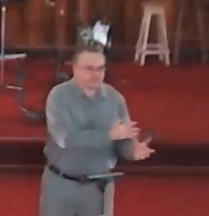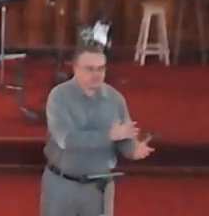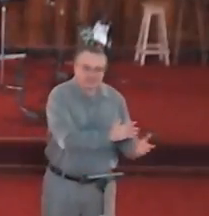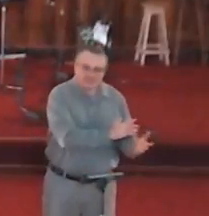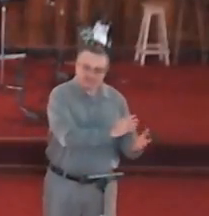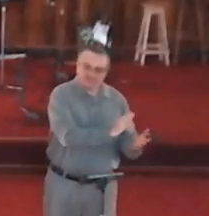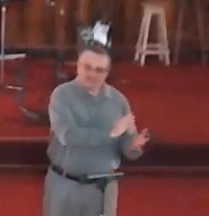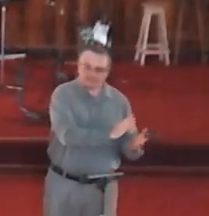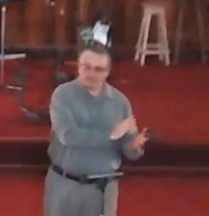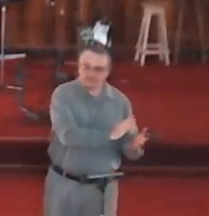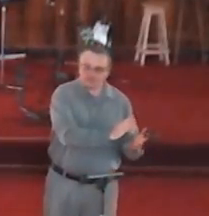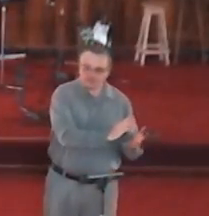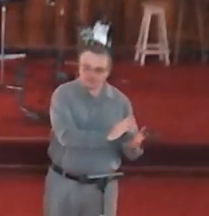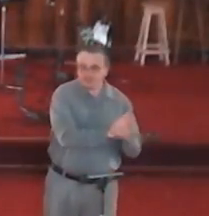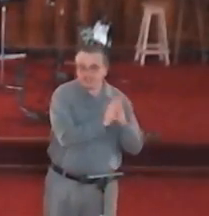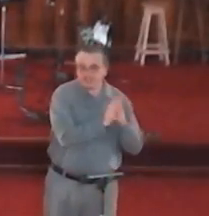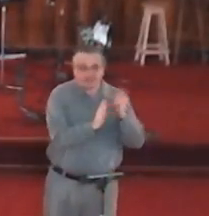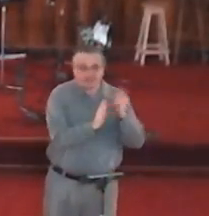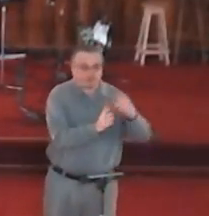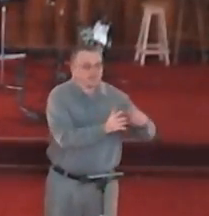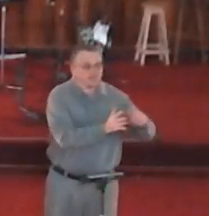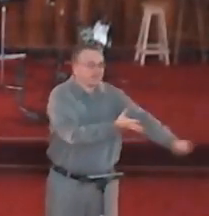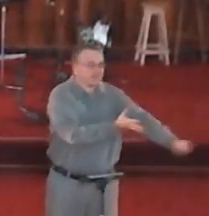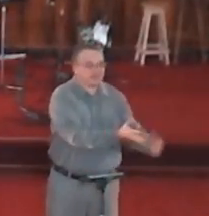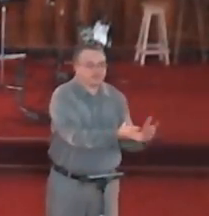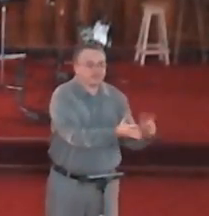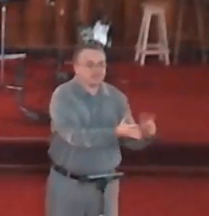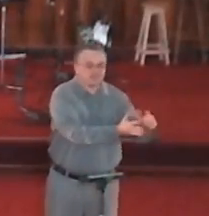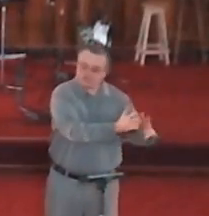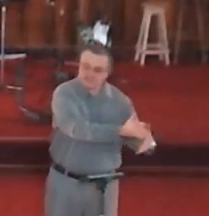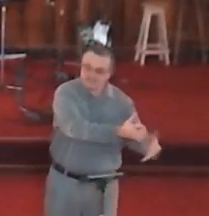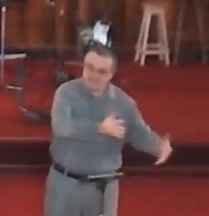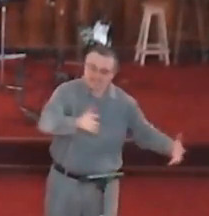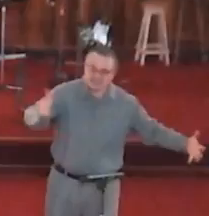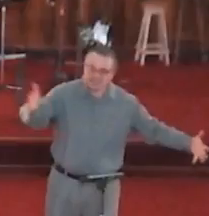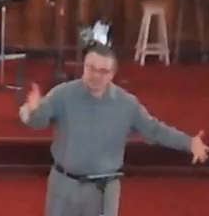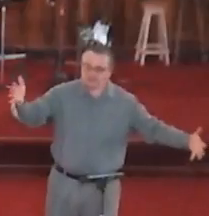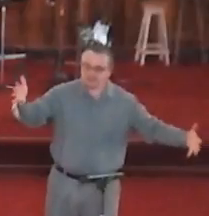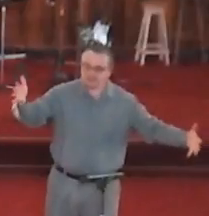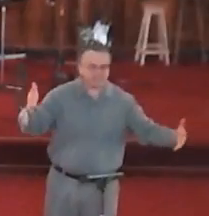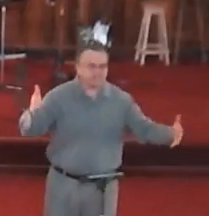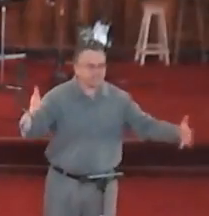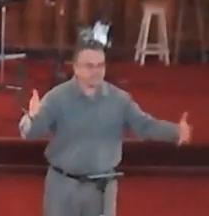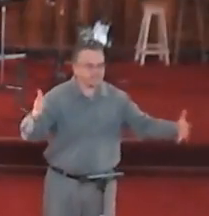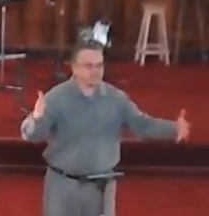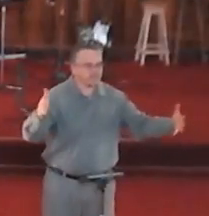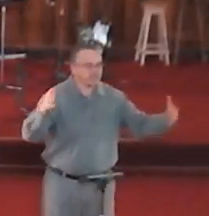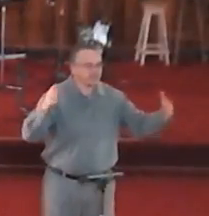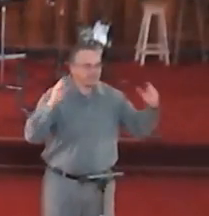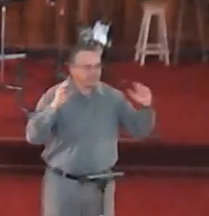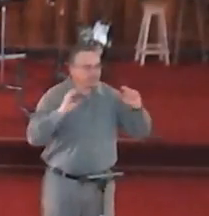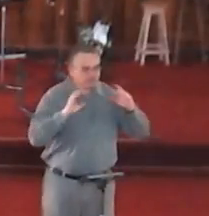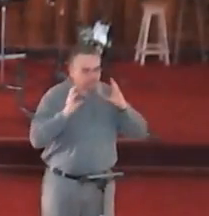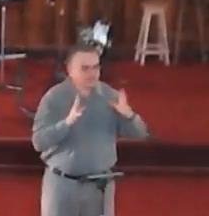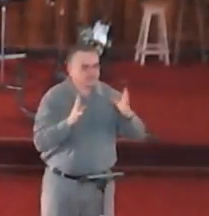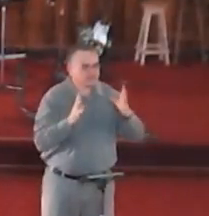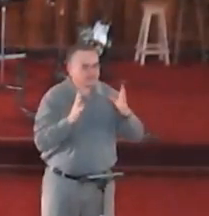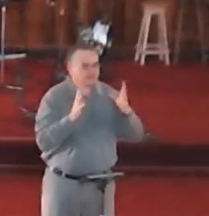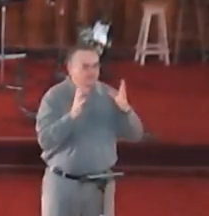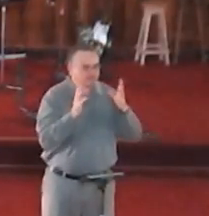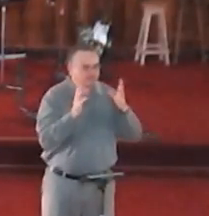ya entiende, yo creo que él era como un anciano entre ellos, él tenía años de estar en la iglesia y era un